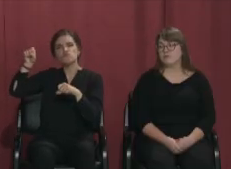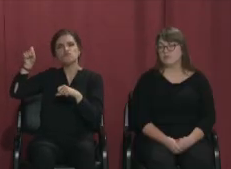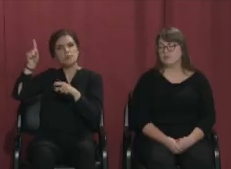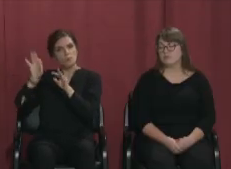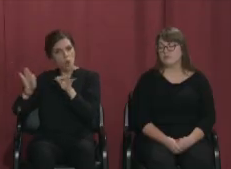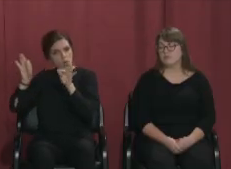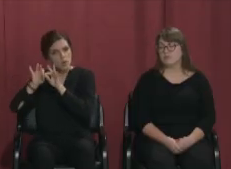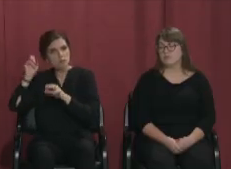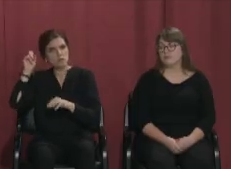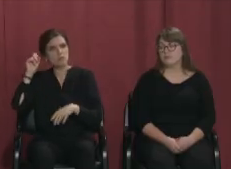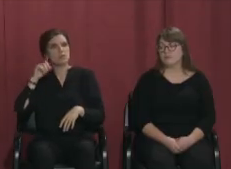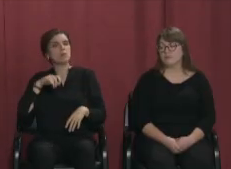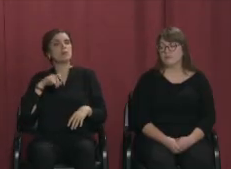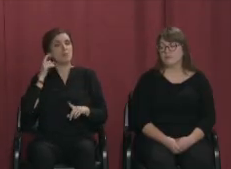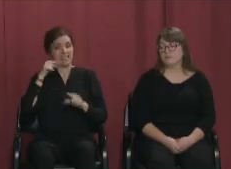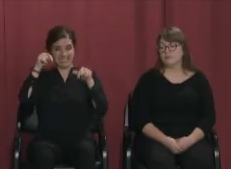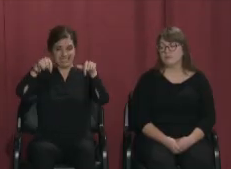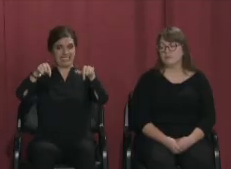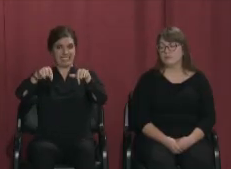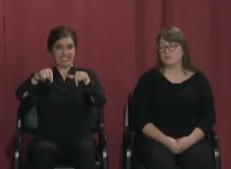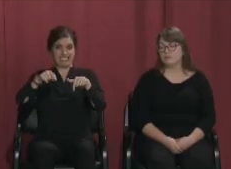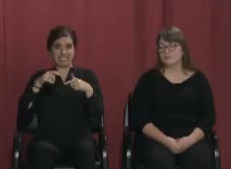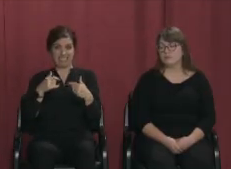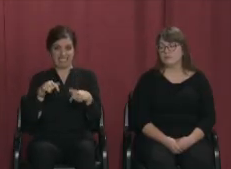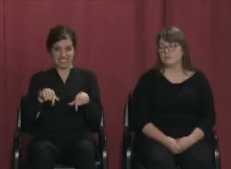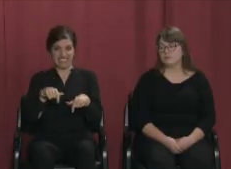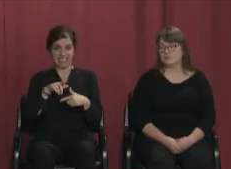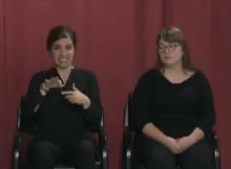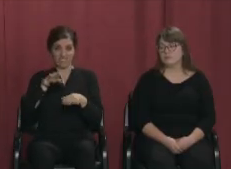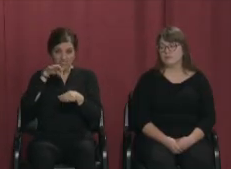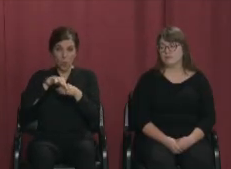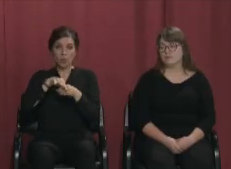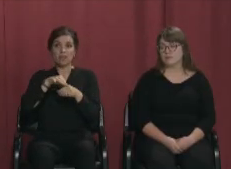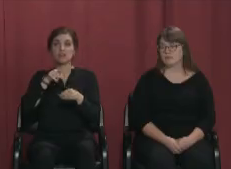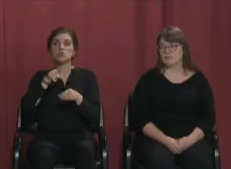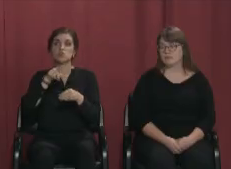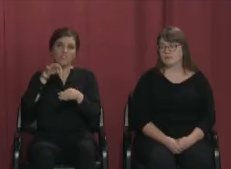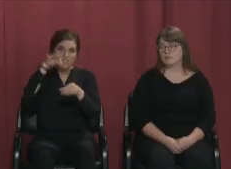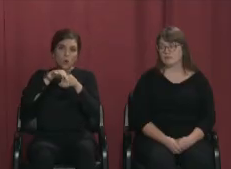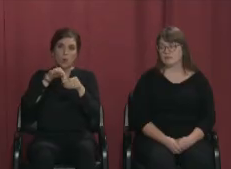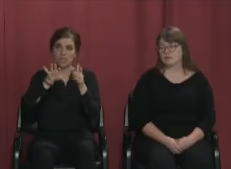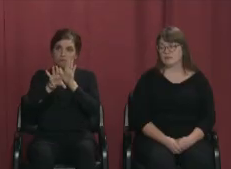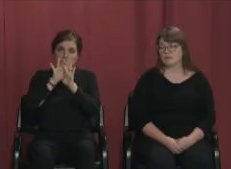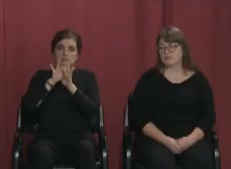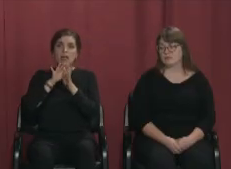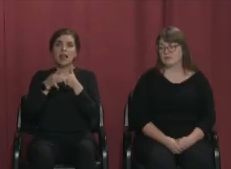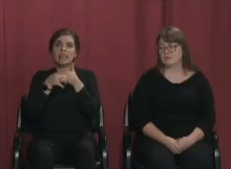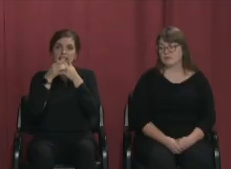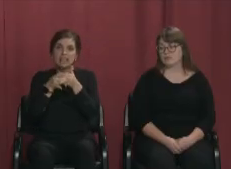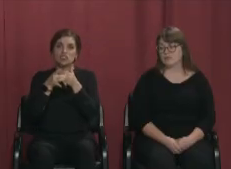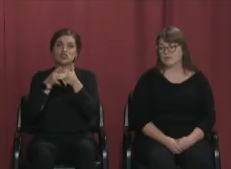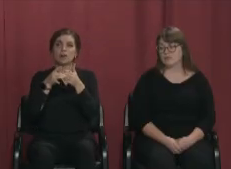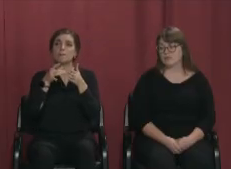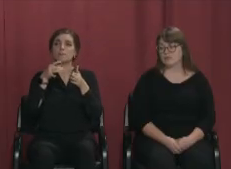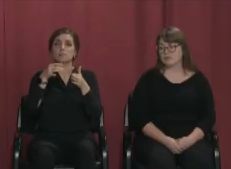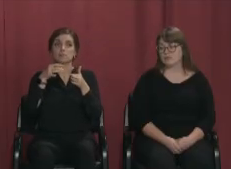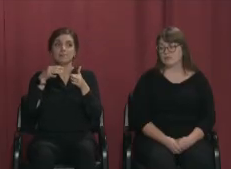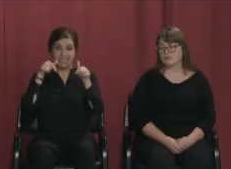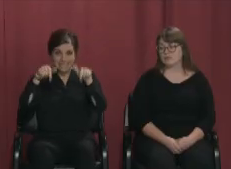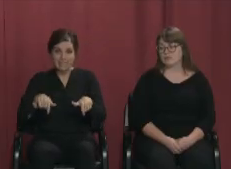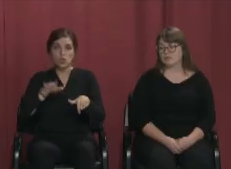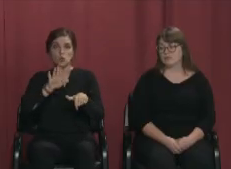the state, absolutely. But here, you're voting for leadership in your community. Right. Tax